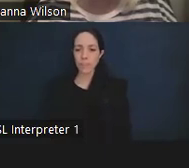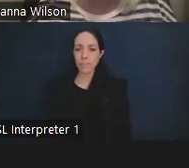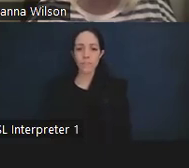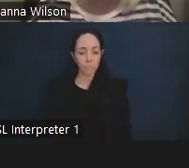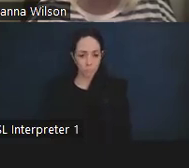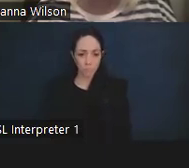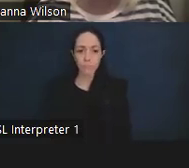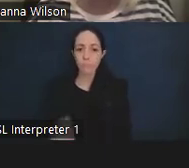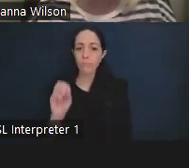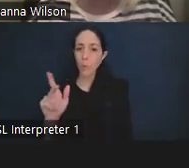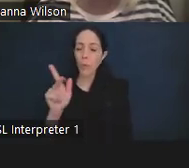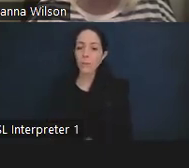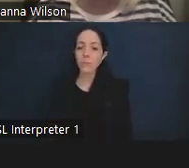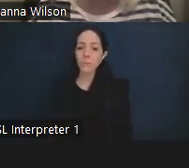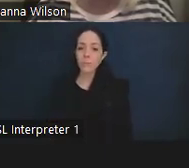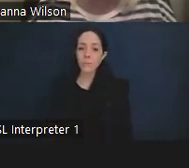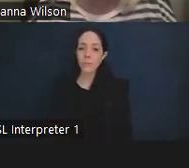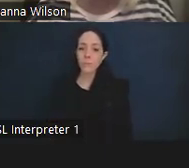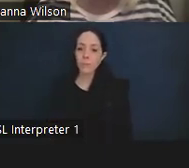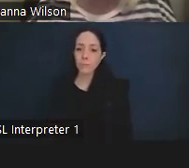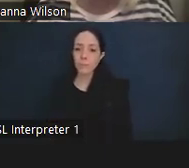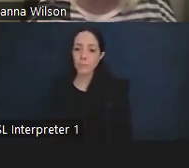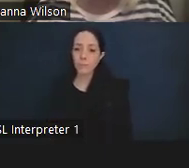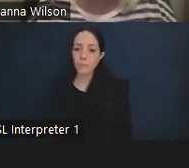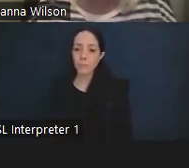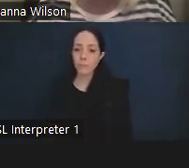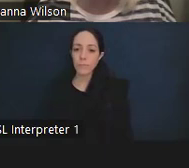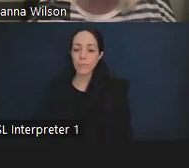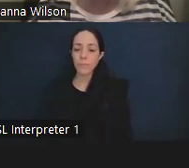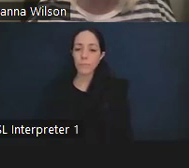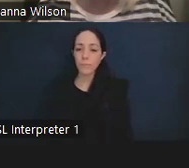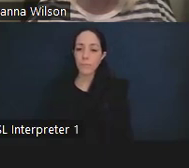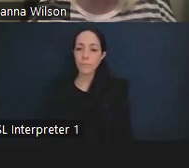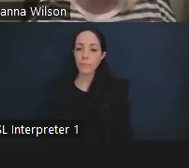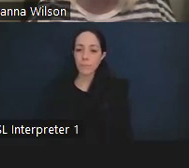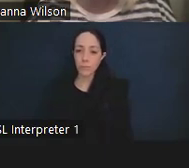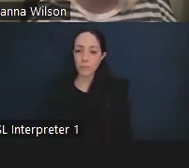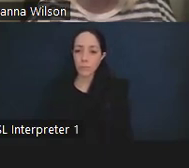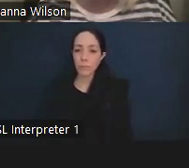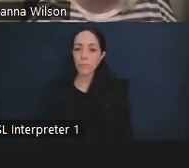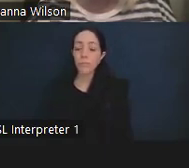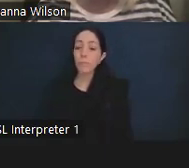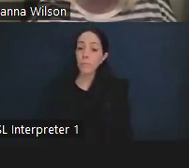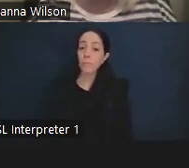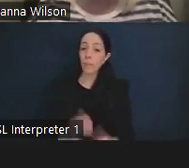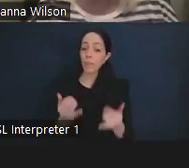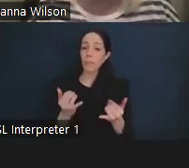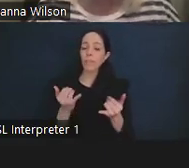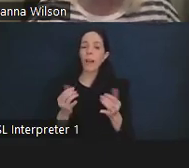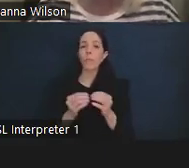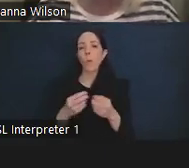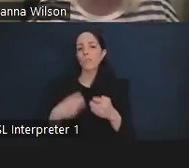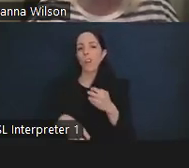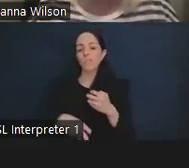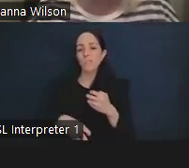Okay. So despite needing to pull through for a motion and a second, we now have the harder part of